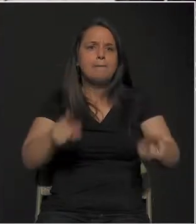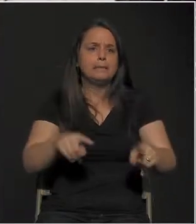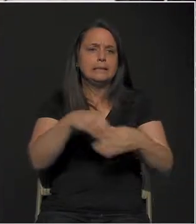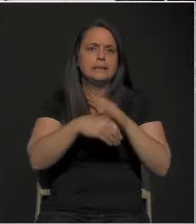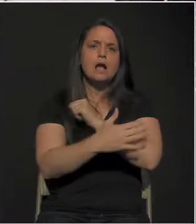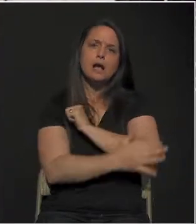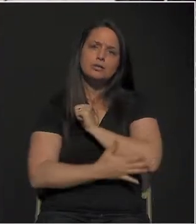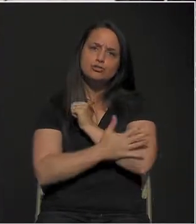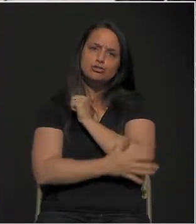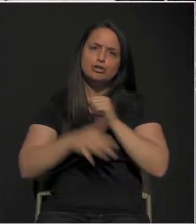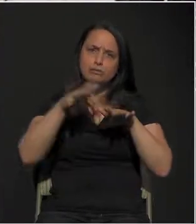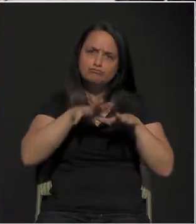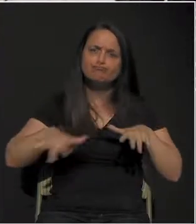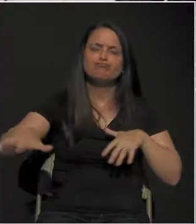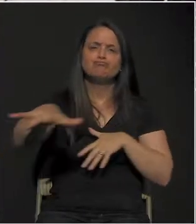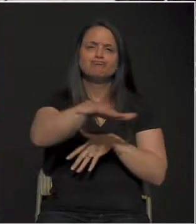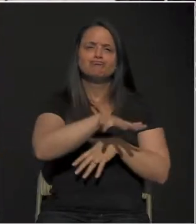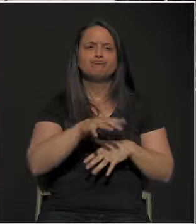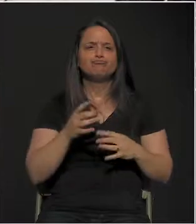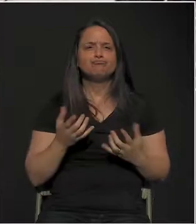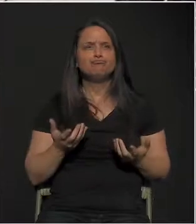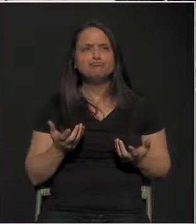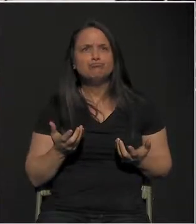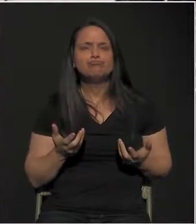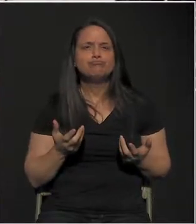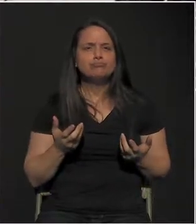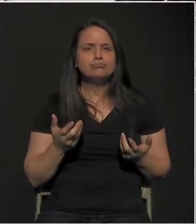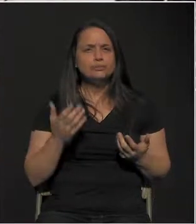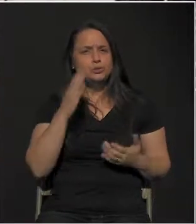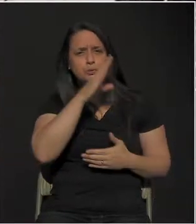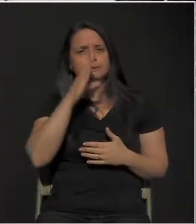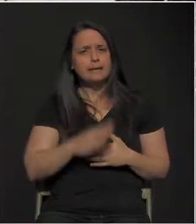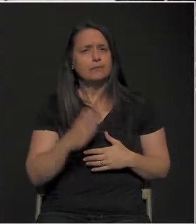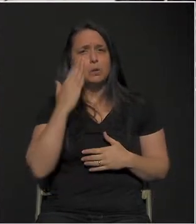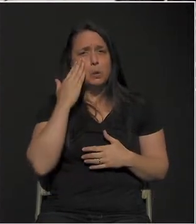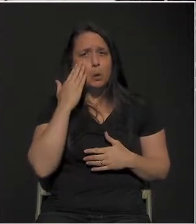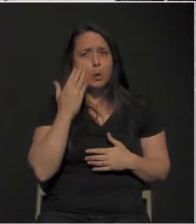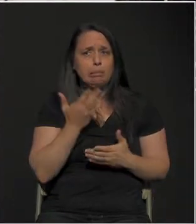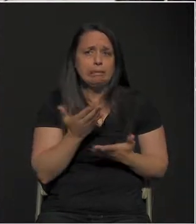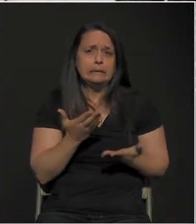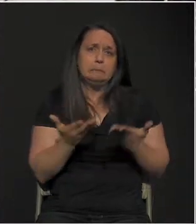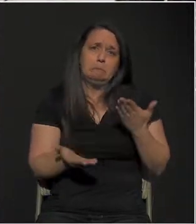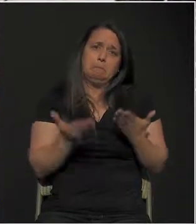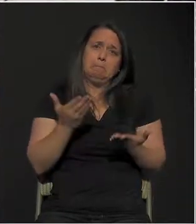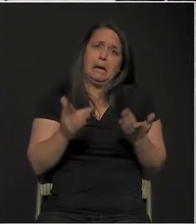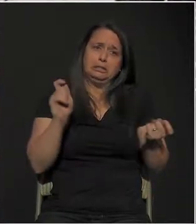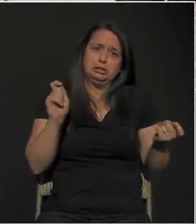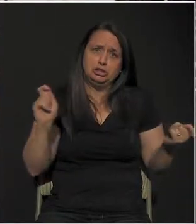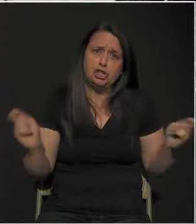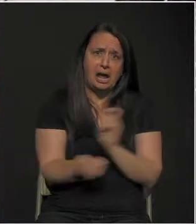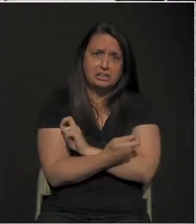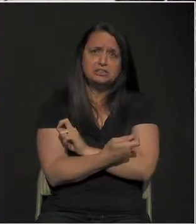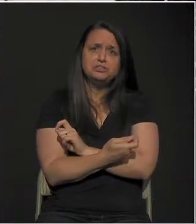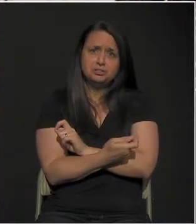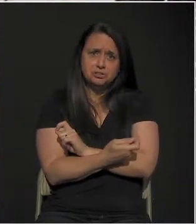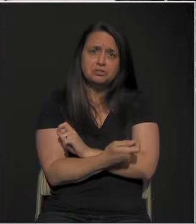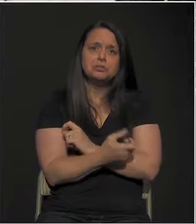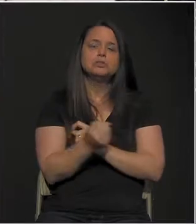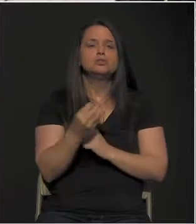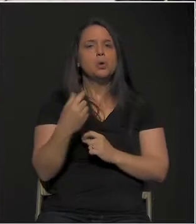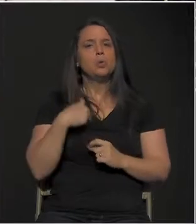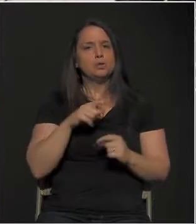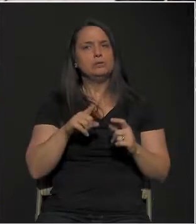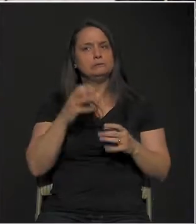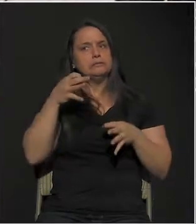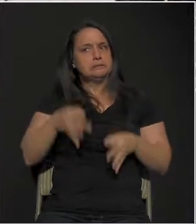and I even hate to say this out loud, but you never know. Things might change, which is why we went with a July